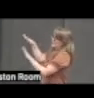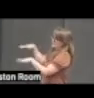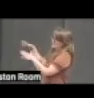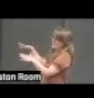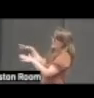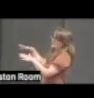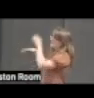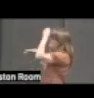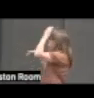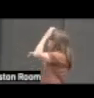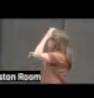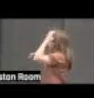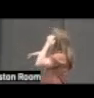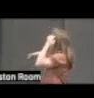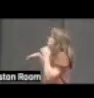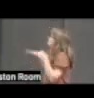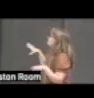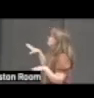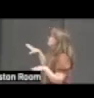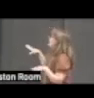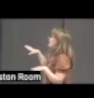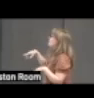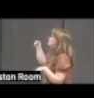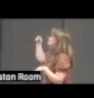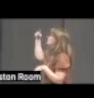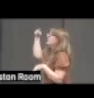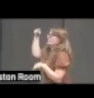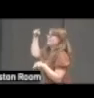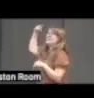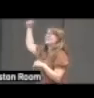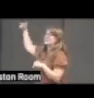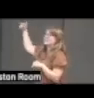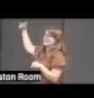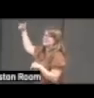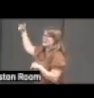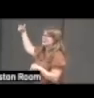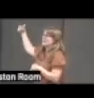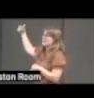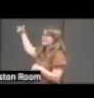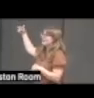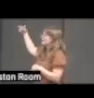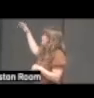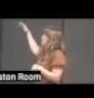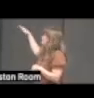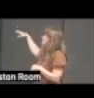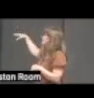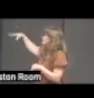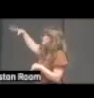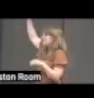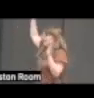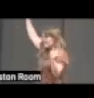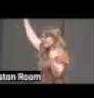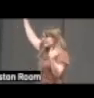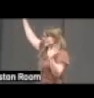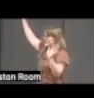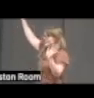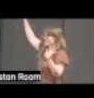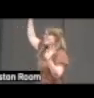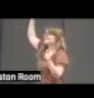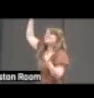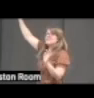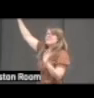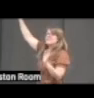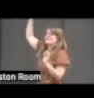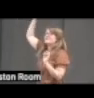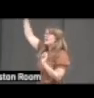on, the hydrant or whatever. They'll do that, but they'll escalate that behavior, and they actually do a handstand and